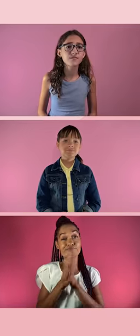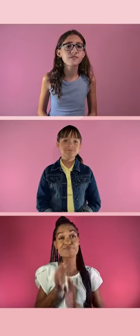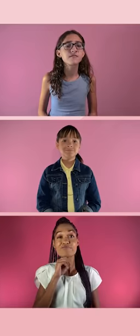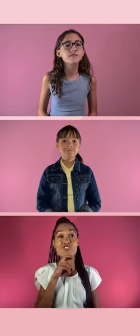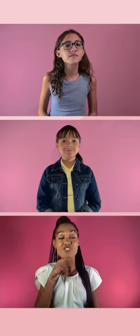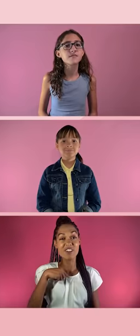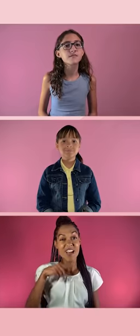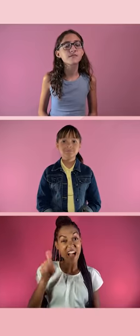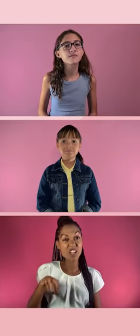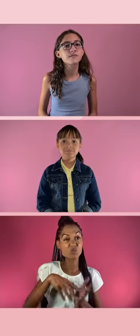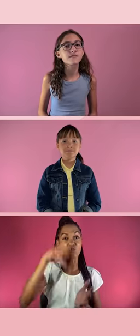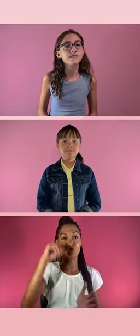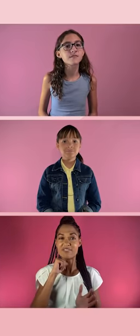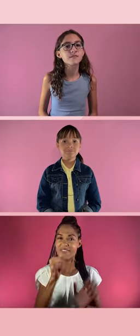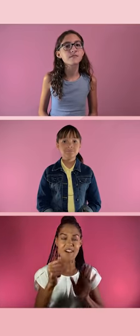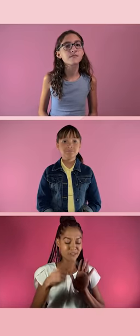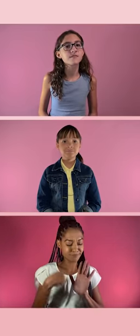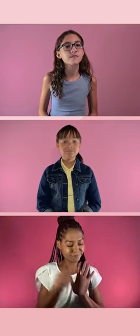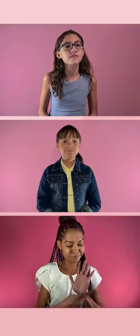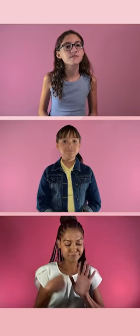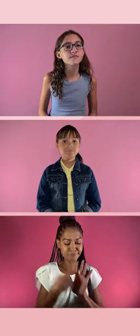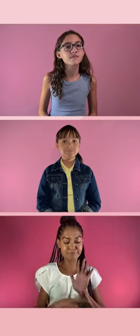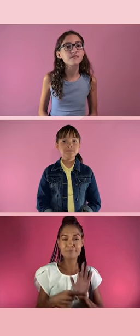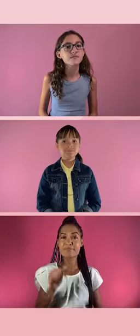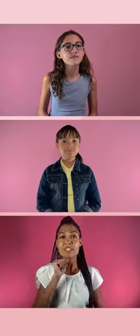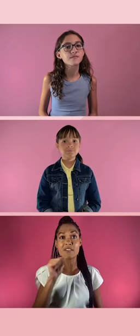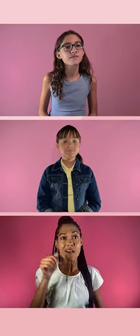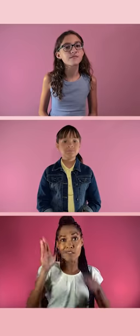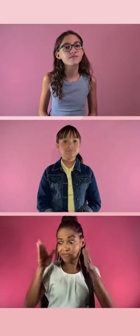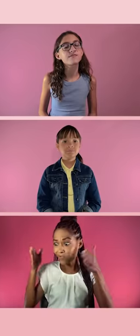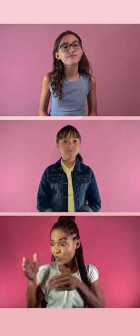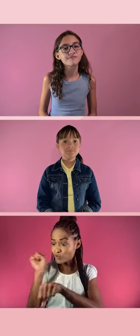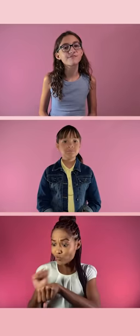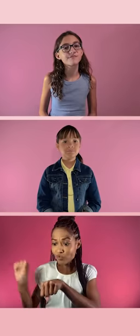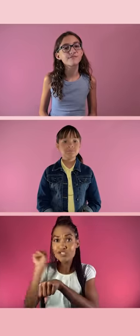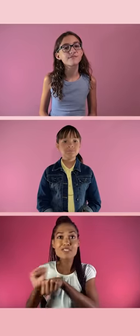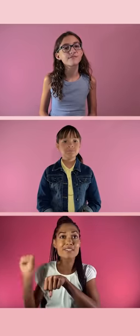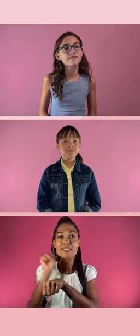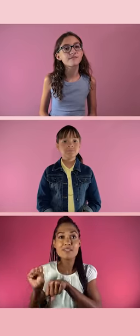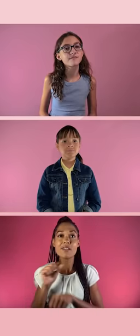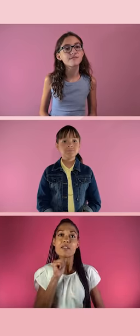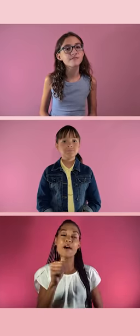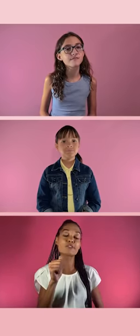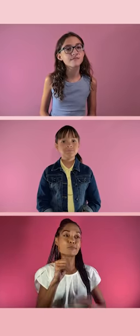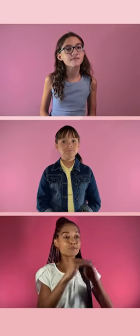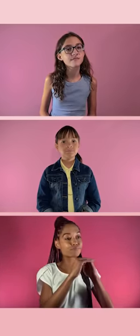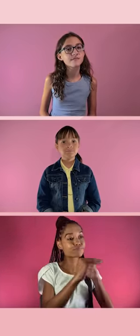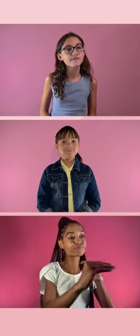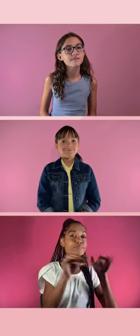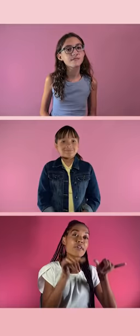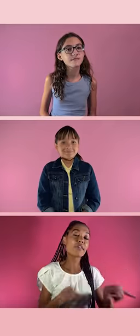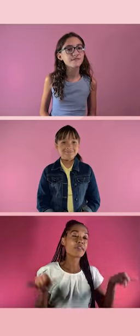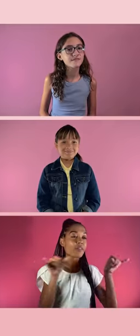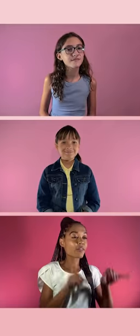as a frog. I had to learn not to take myself so seriously sometimes, not to focus on just working, not to be, as